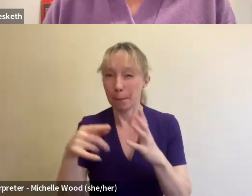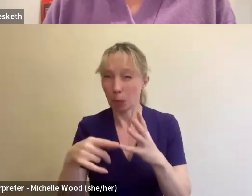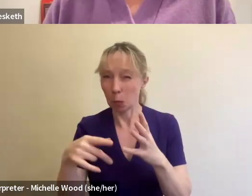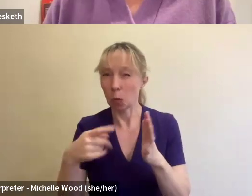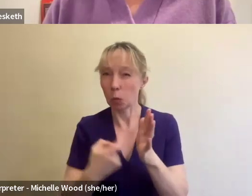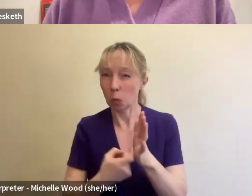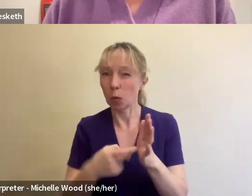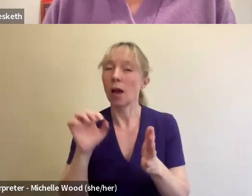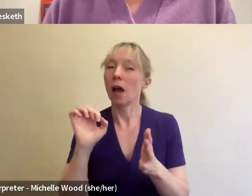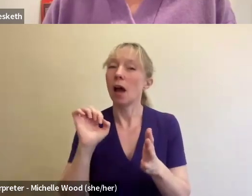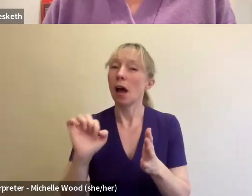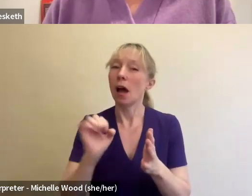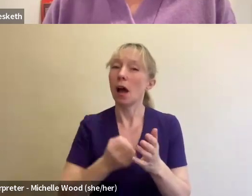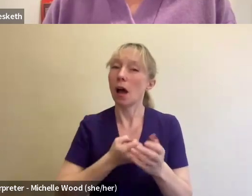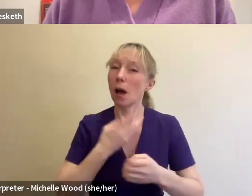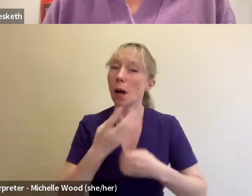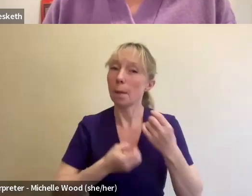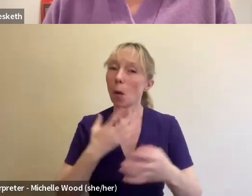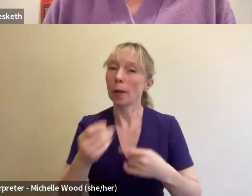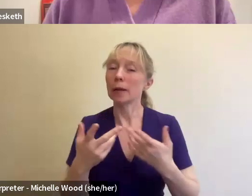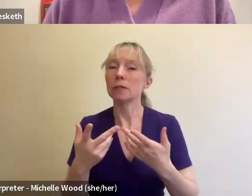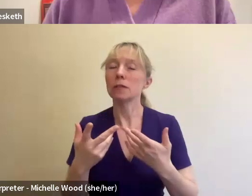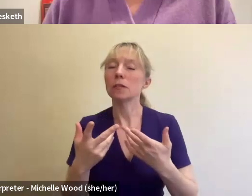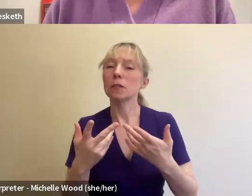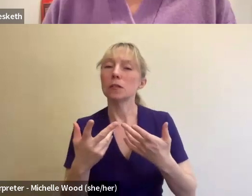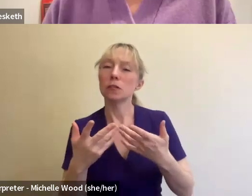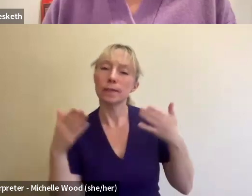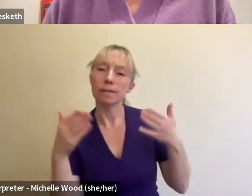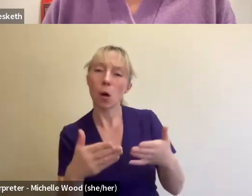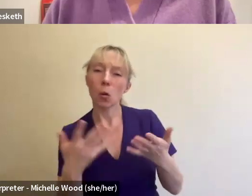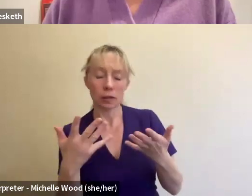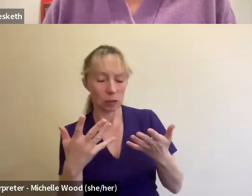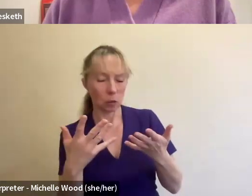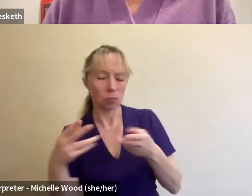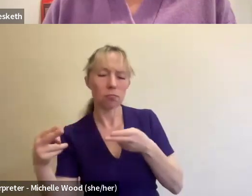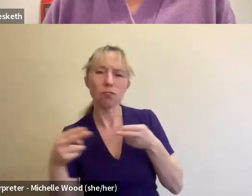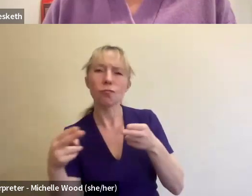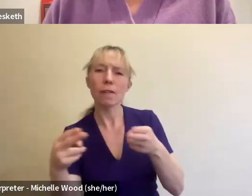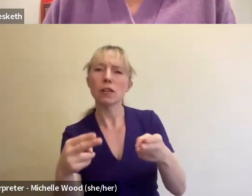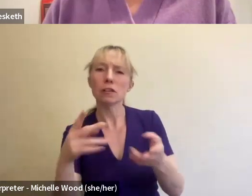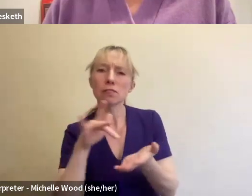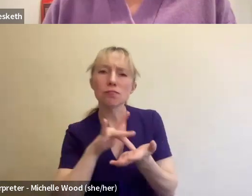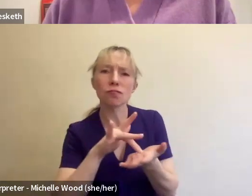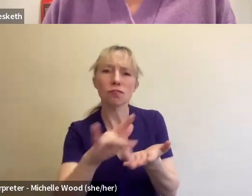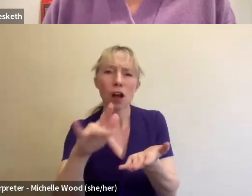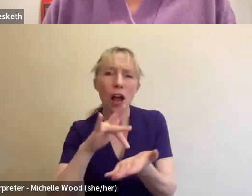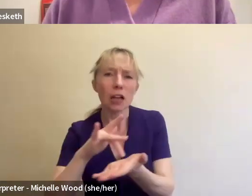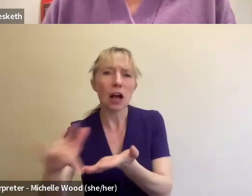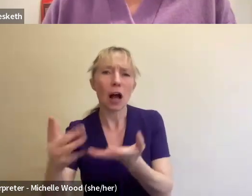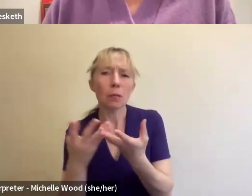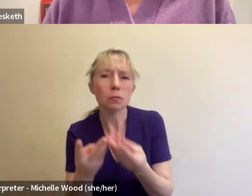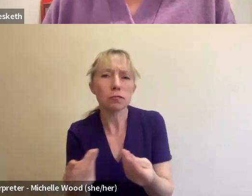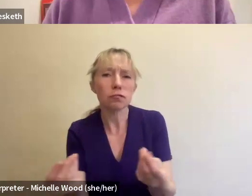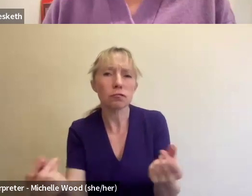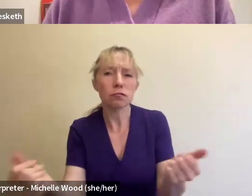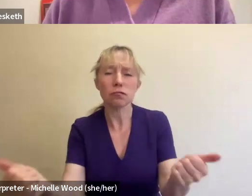poem Beauty, Vijayalakshmi brings attention to the dried up riverbeds and fast forwards to a time when